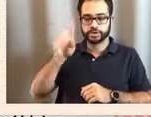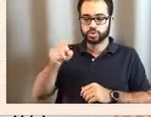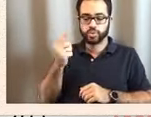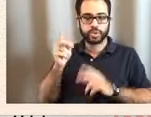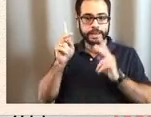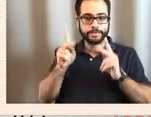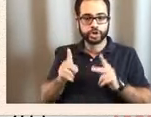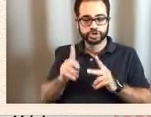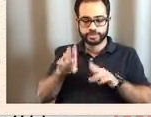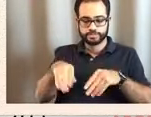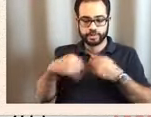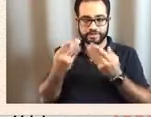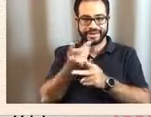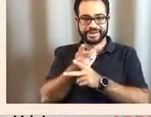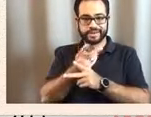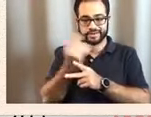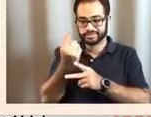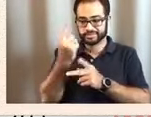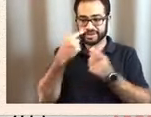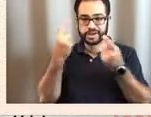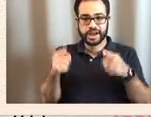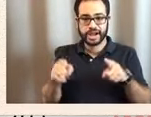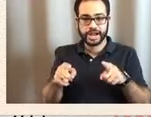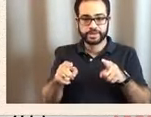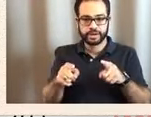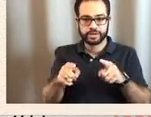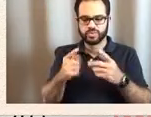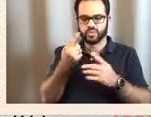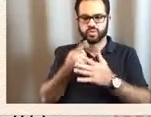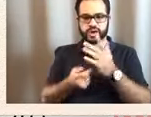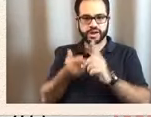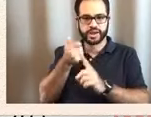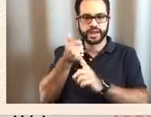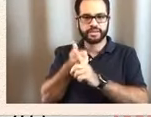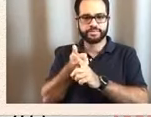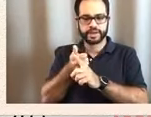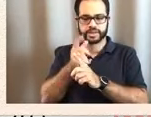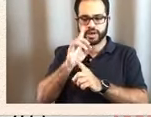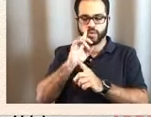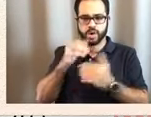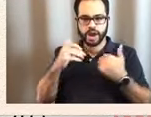and something happens to them, what impact will this have on their loved one?